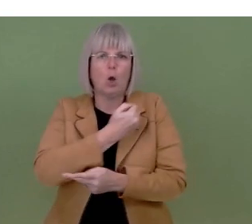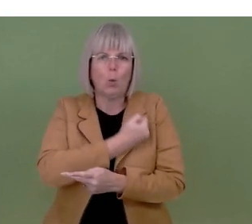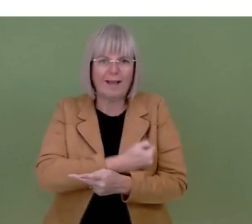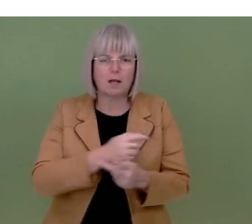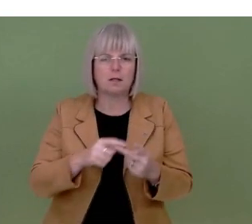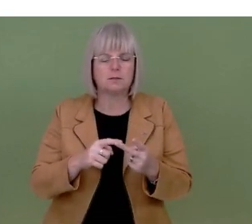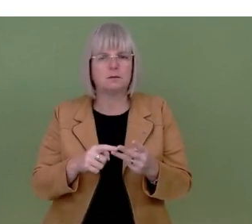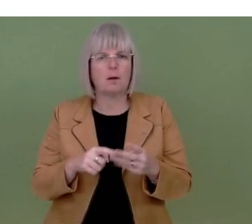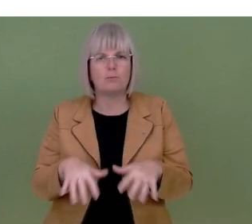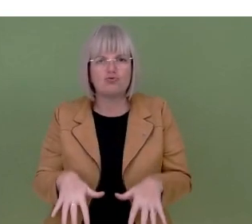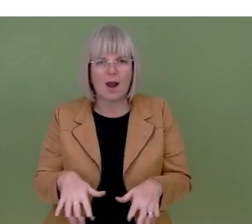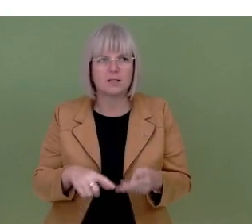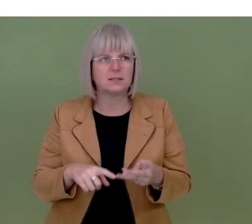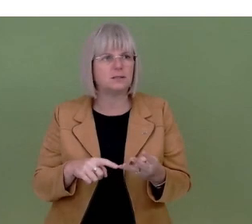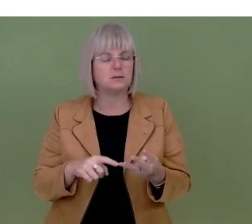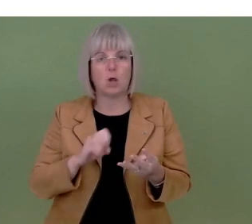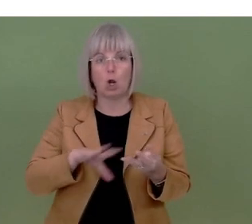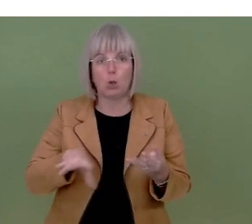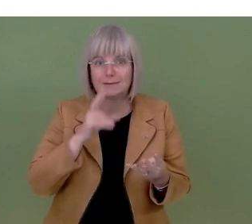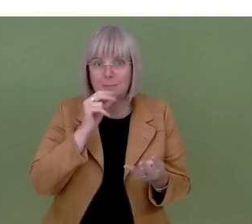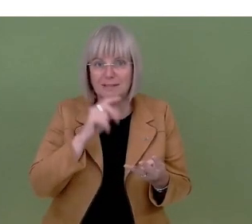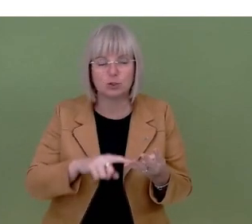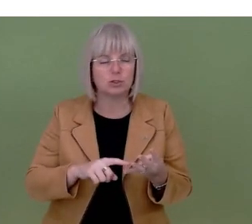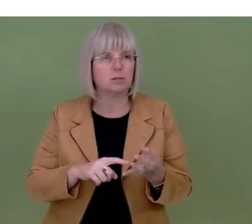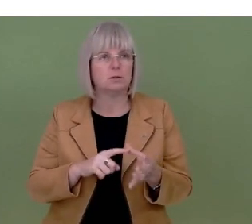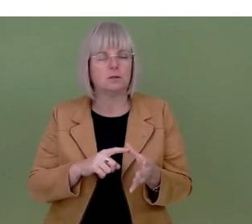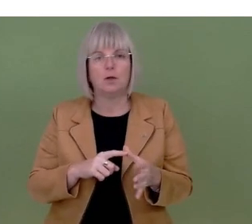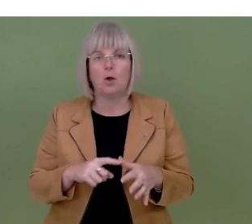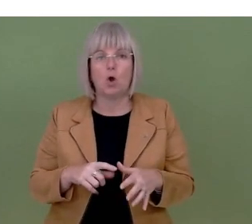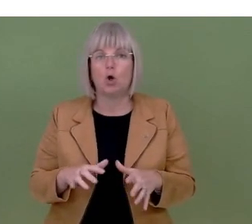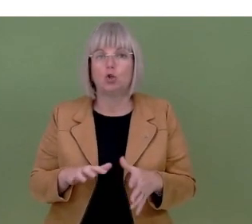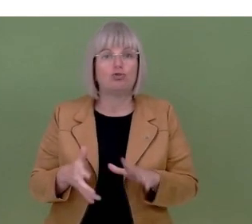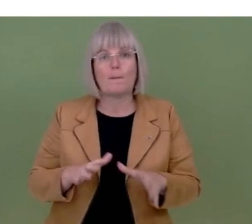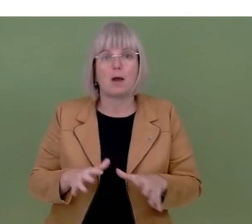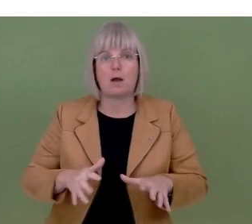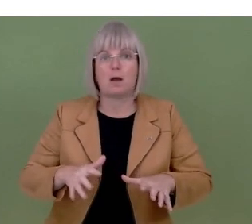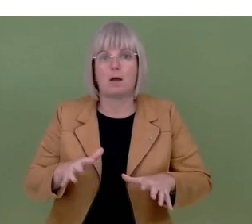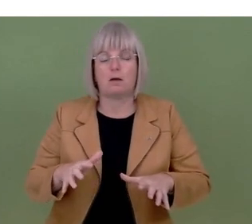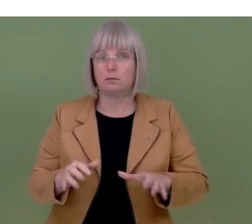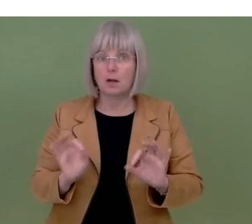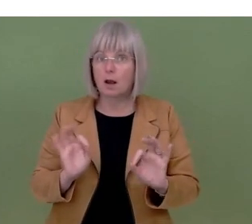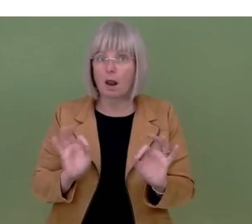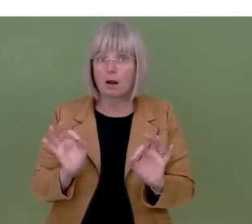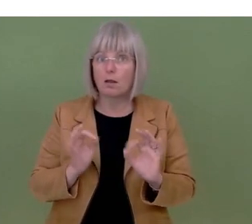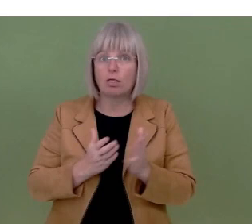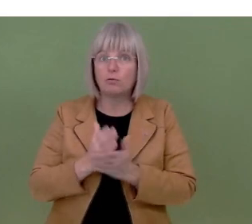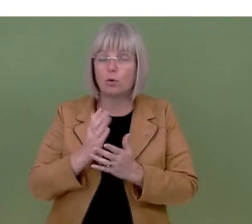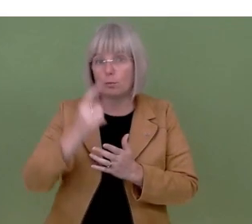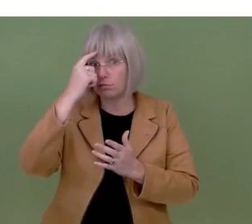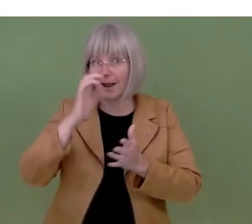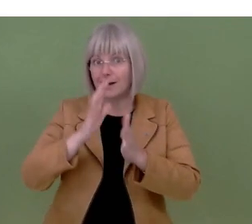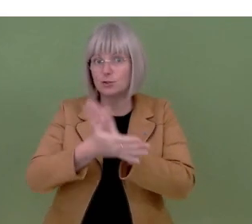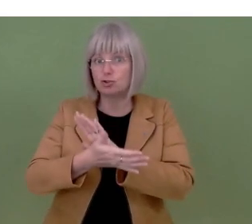speech, tremors, and none of which are caused by brain injury or brain disease, but by a much more